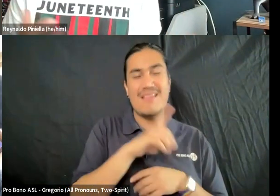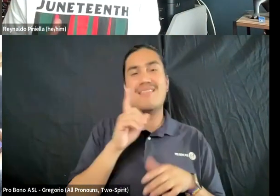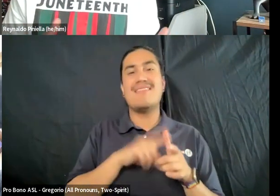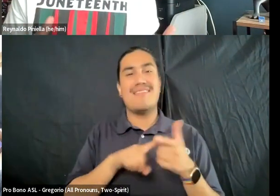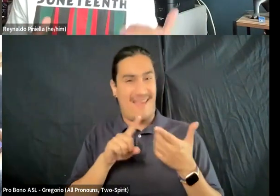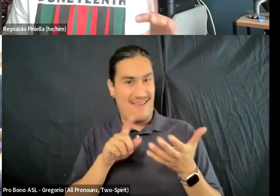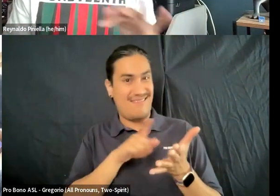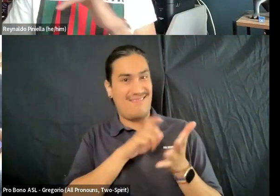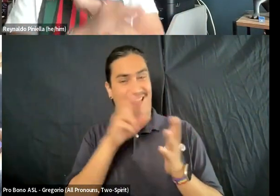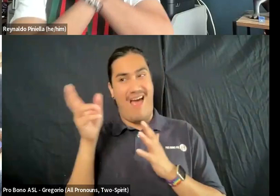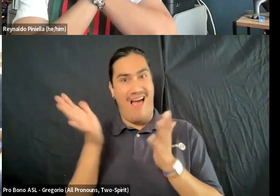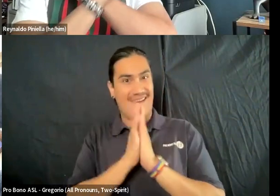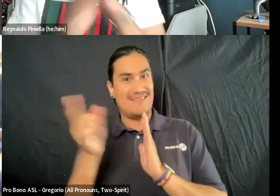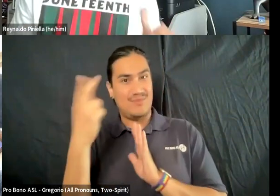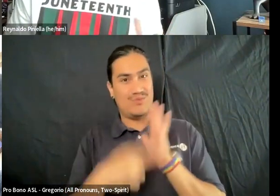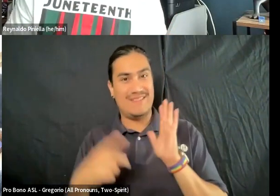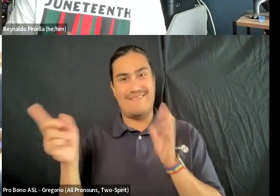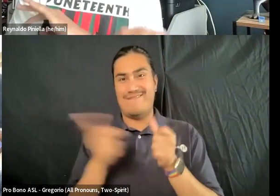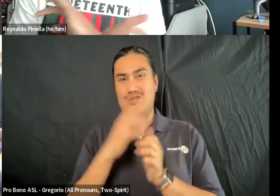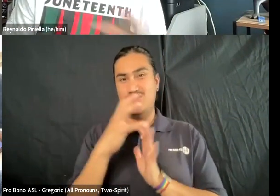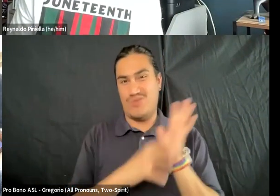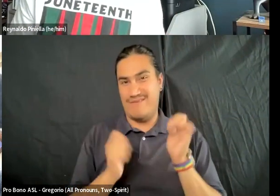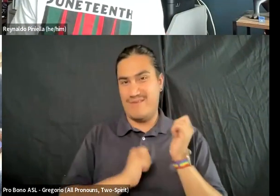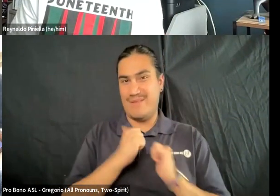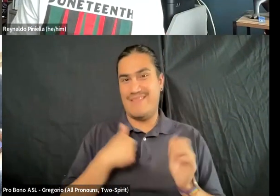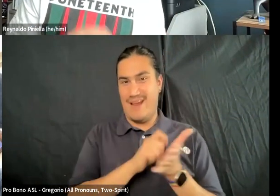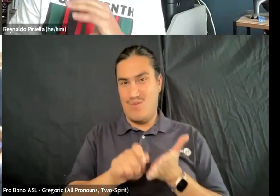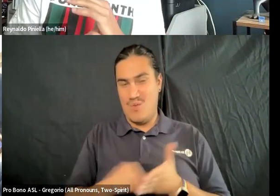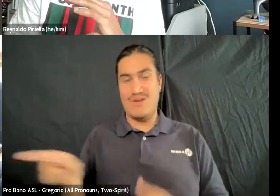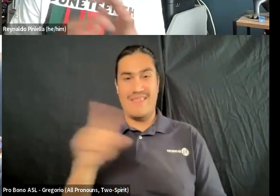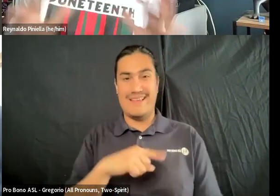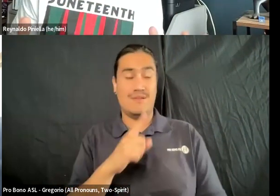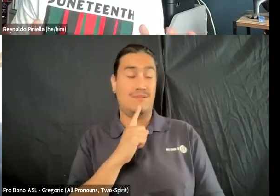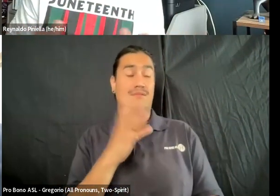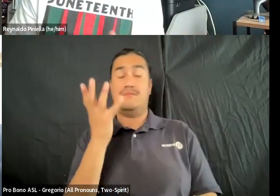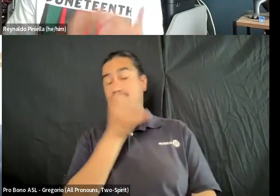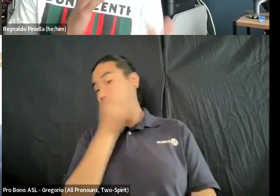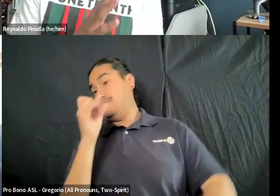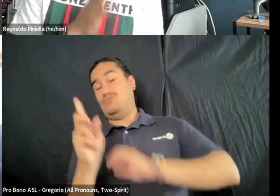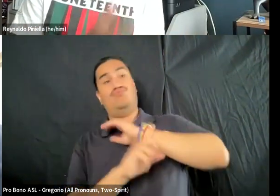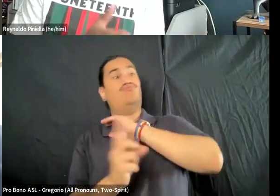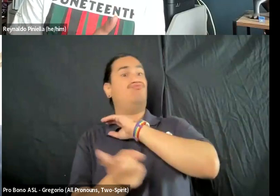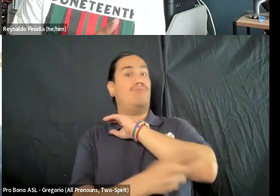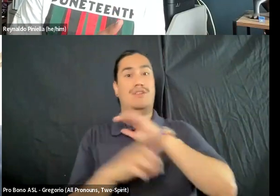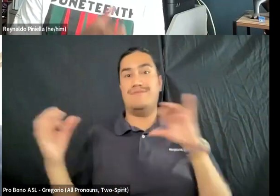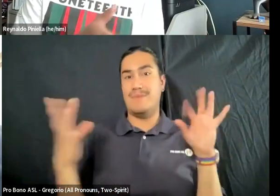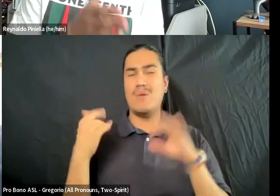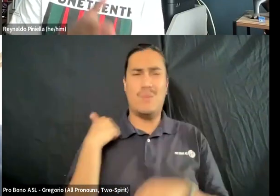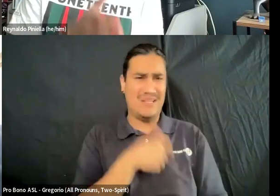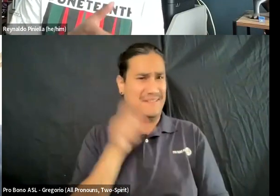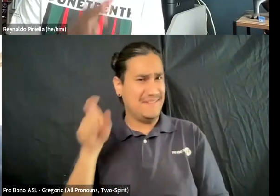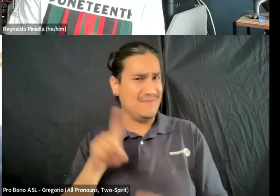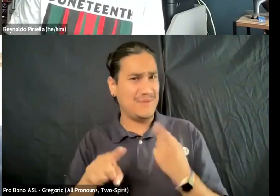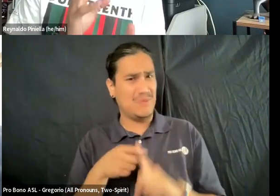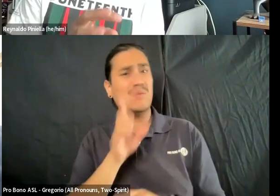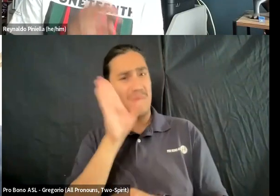I wrote. And they said it was trash. It was so bad. They gave me all these notes. We all need those friends who like are gonna keep